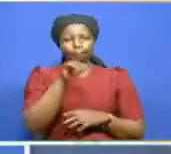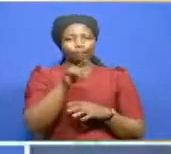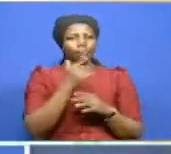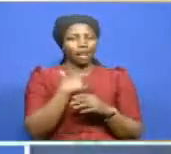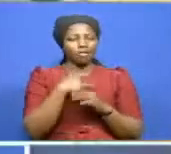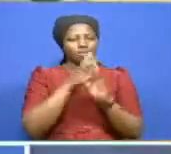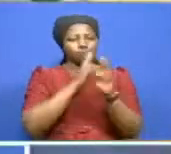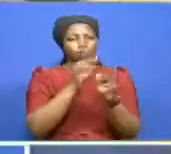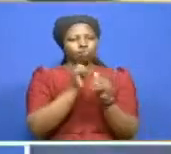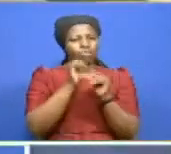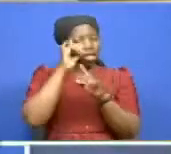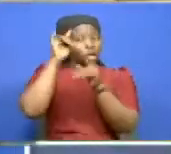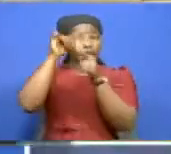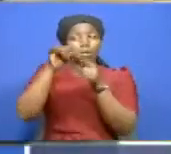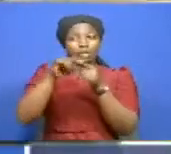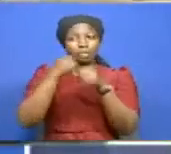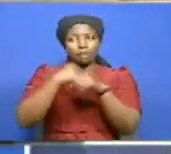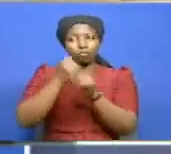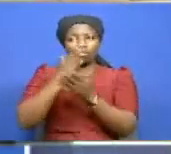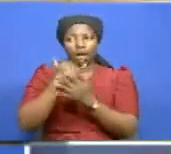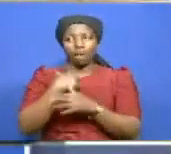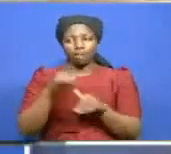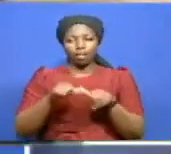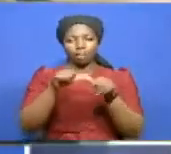sustainable development.